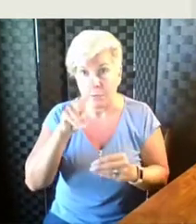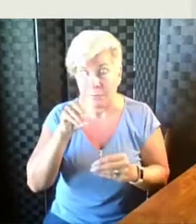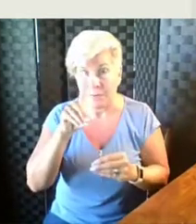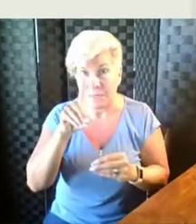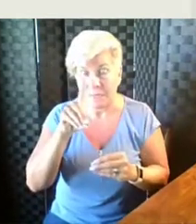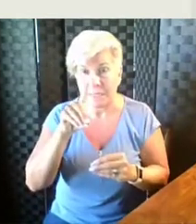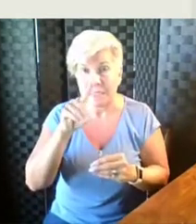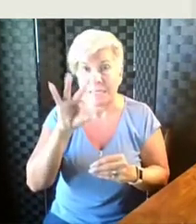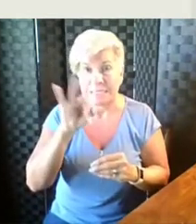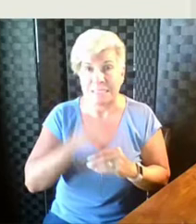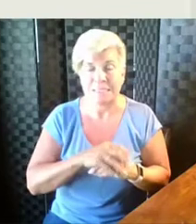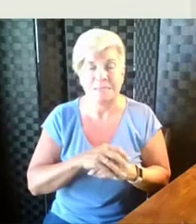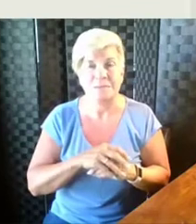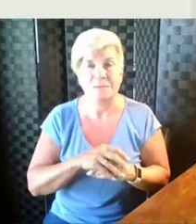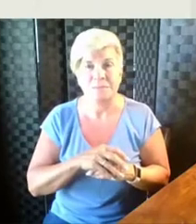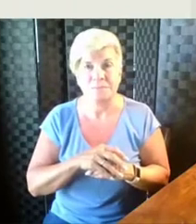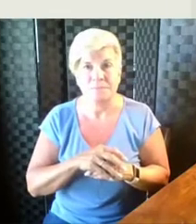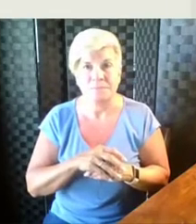That's outstanding.